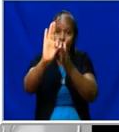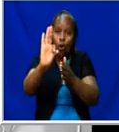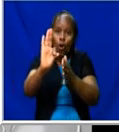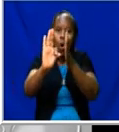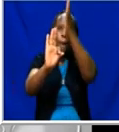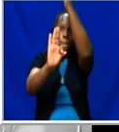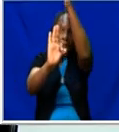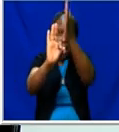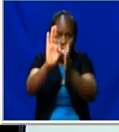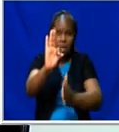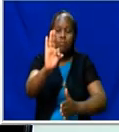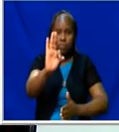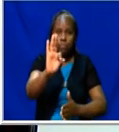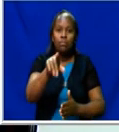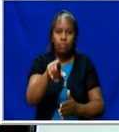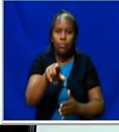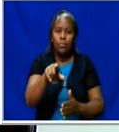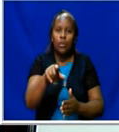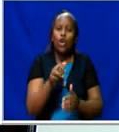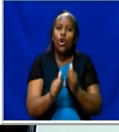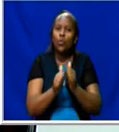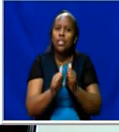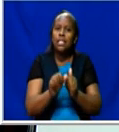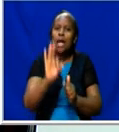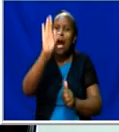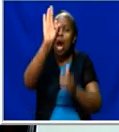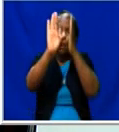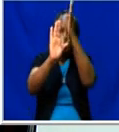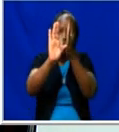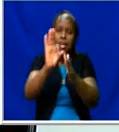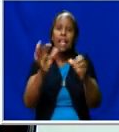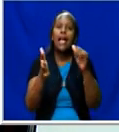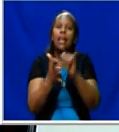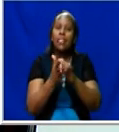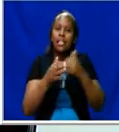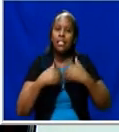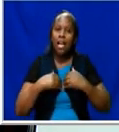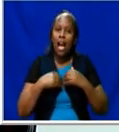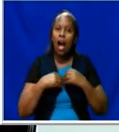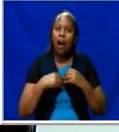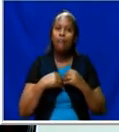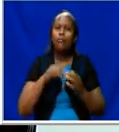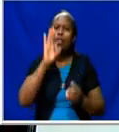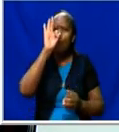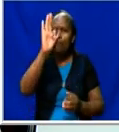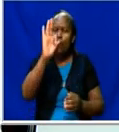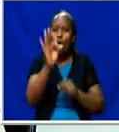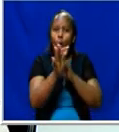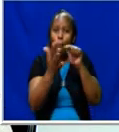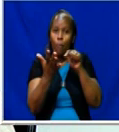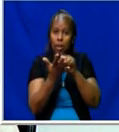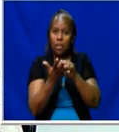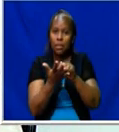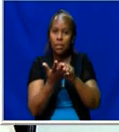plane is which is a plane which contains the focal point.